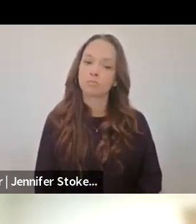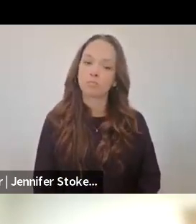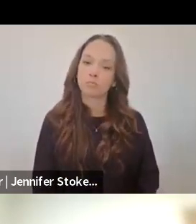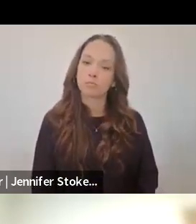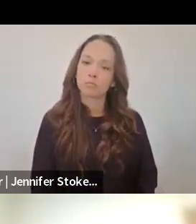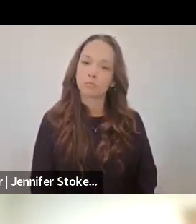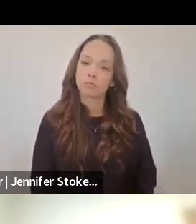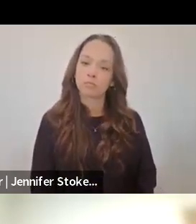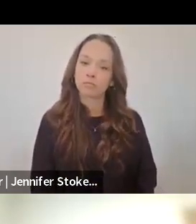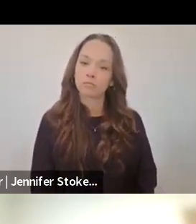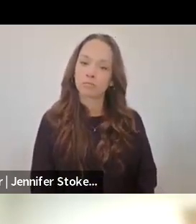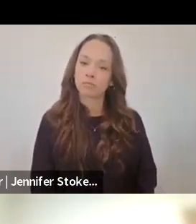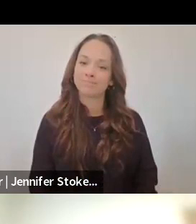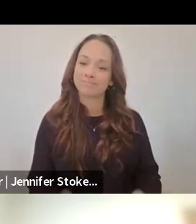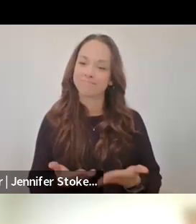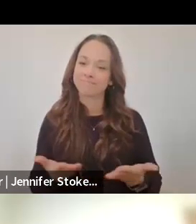Anyone?